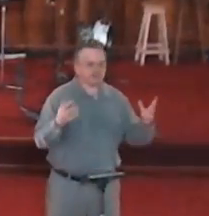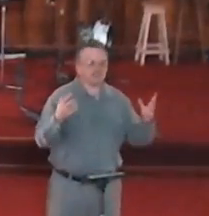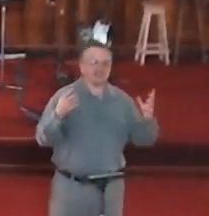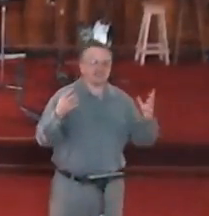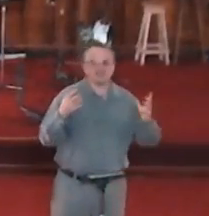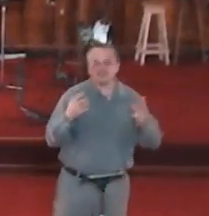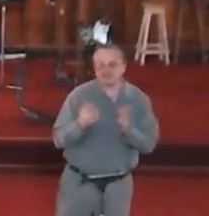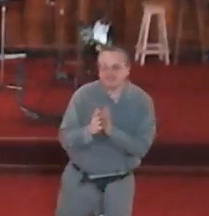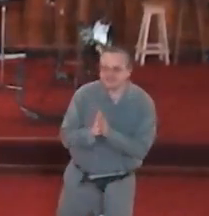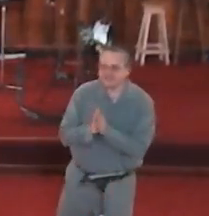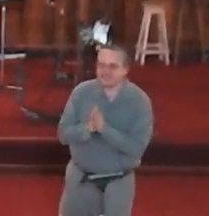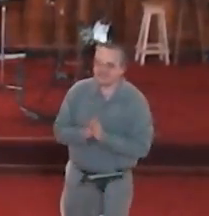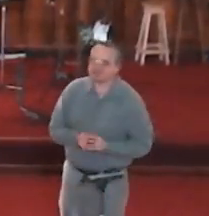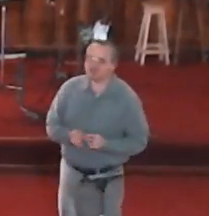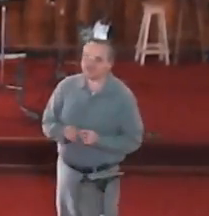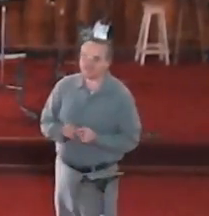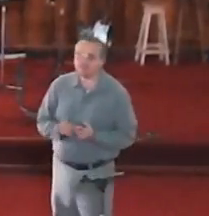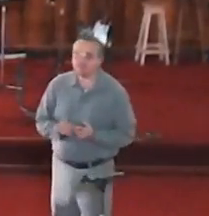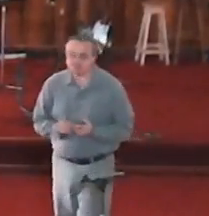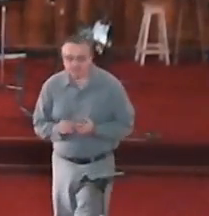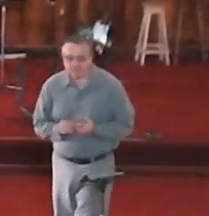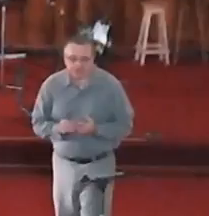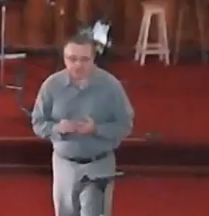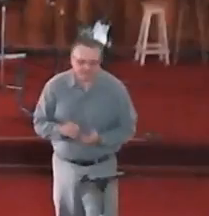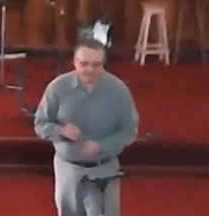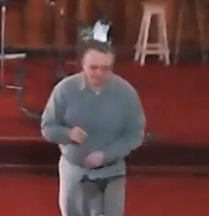Hablando de la lengua, hay un